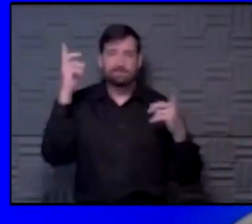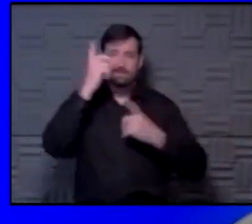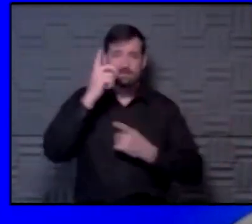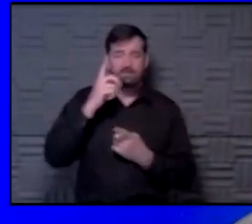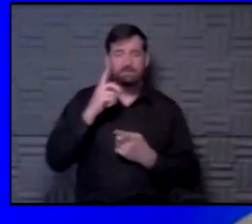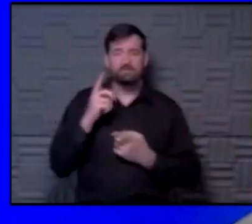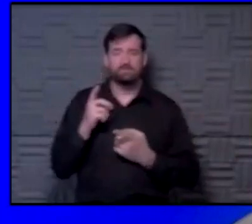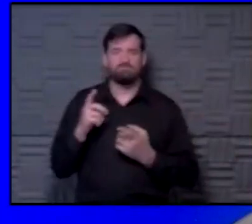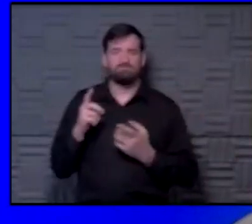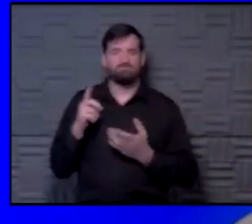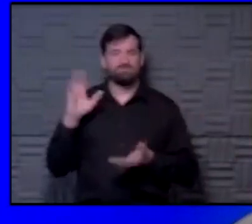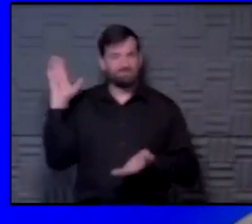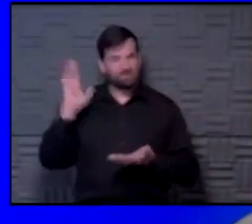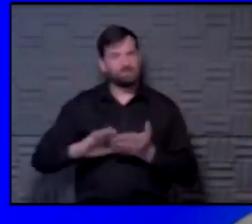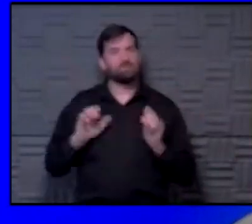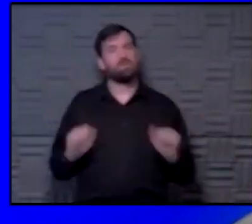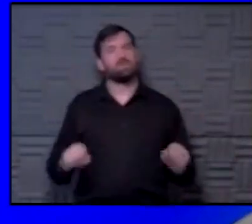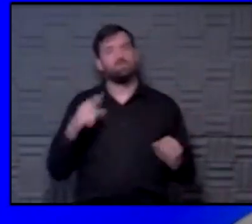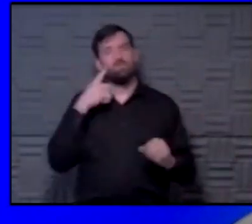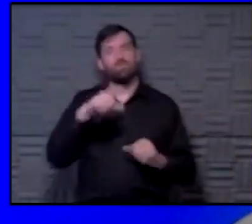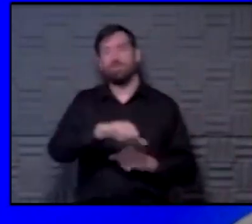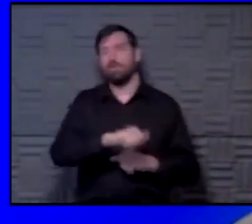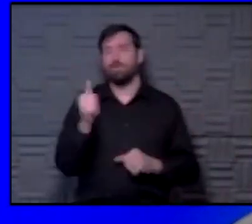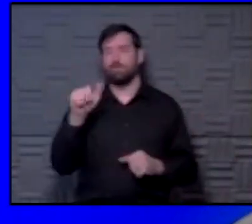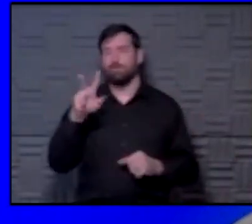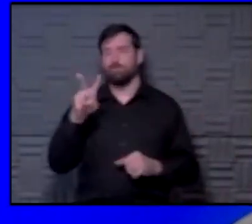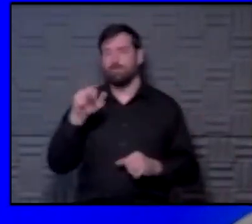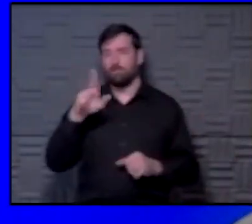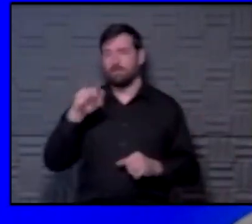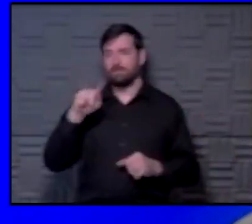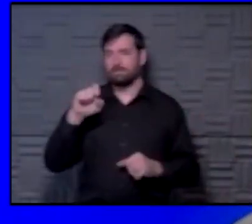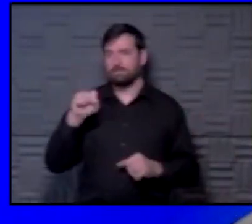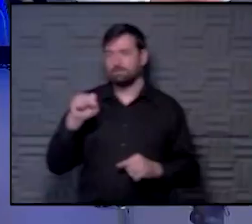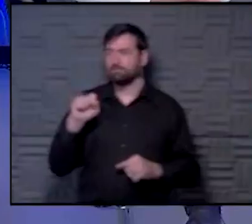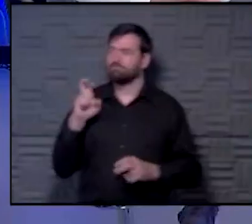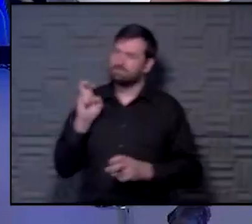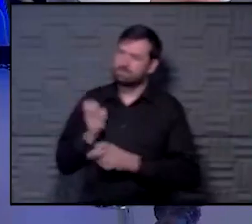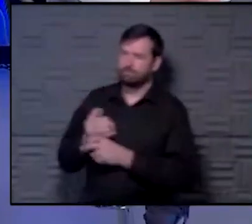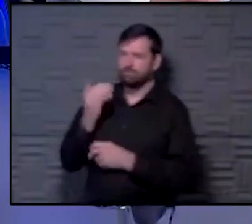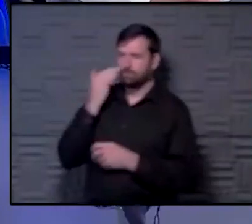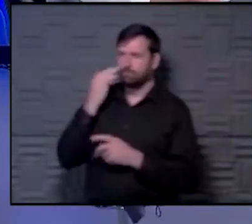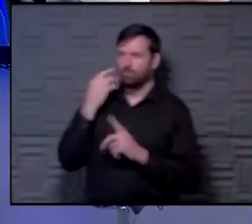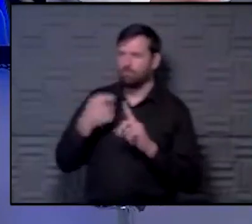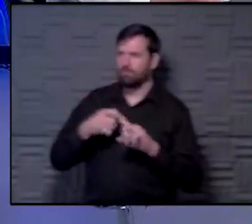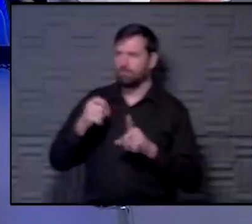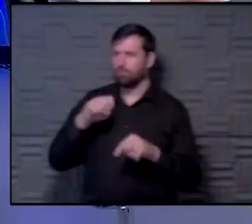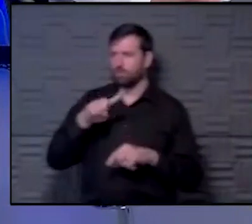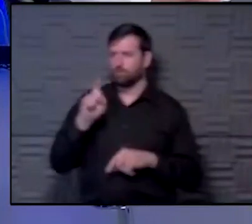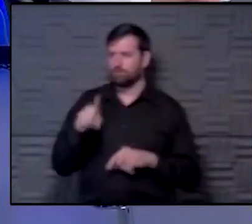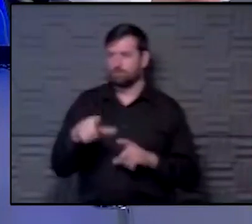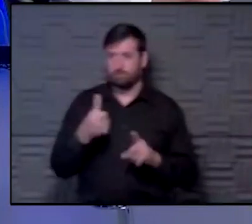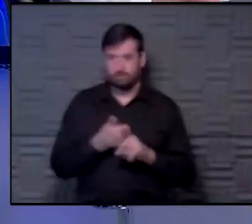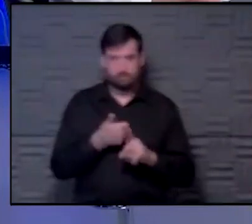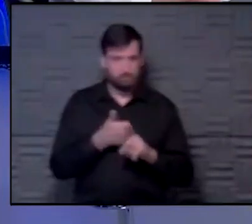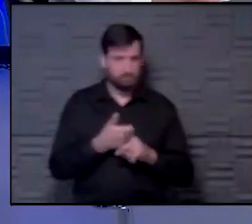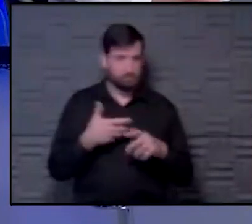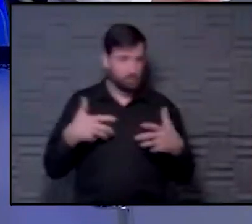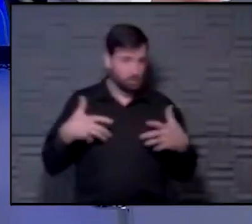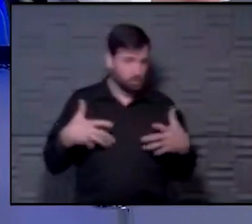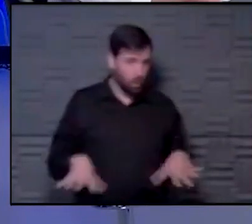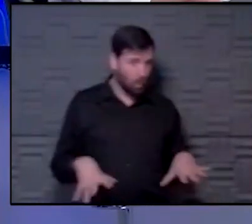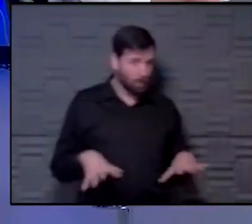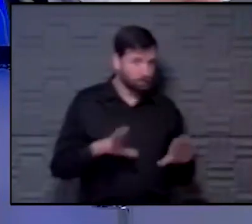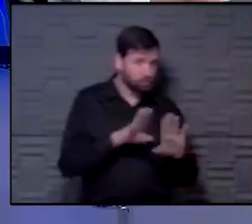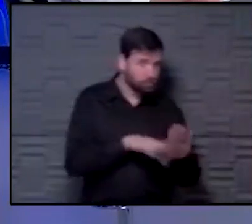the chance that other variants may arise as well. It's a little hard to tell from the question if the family is not wanting these children